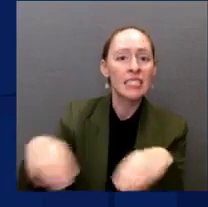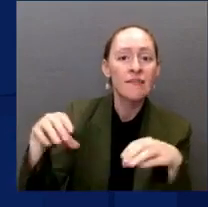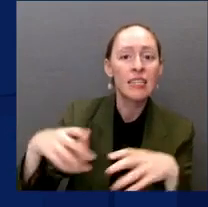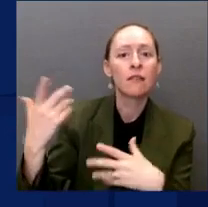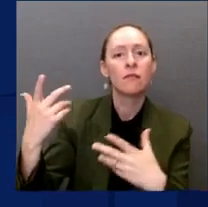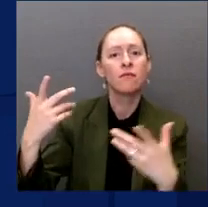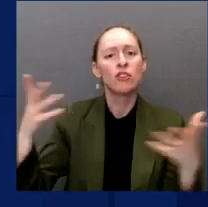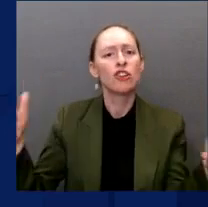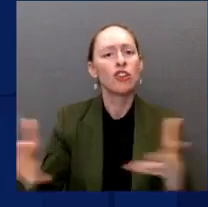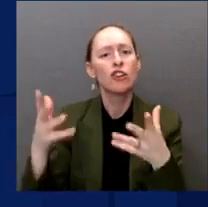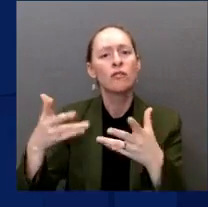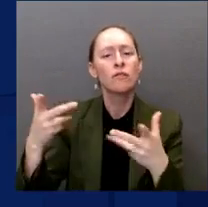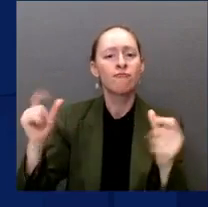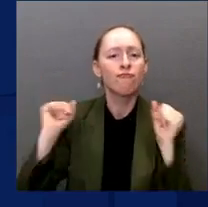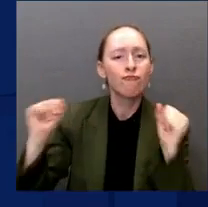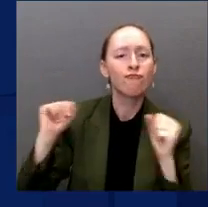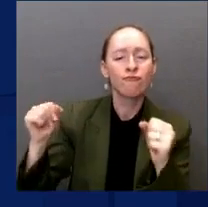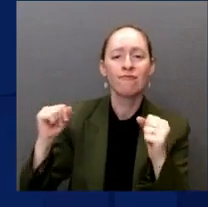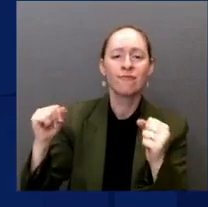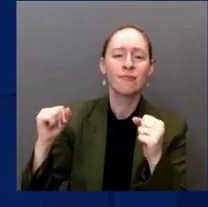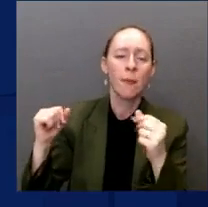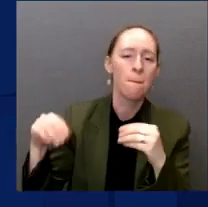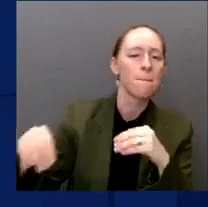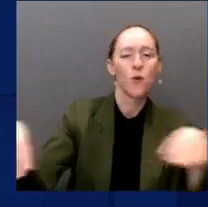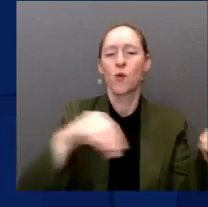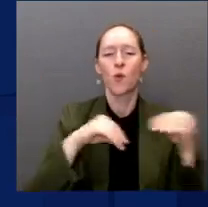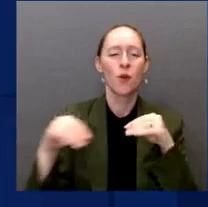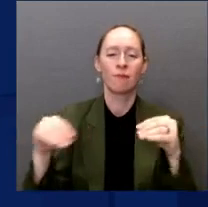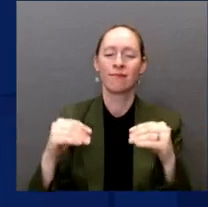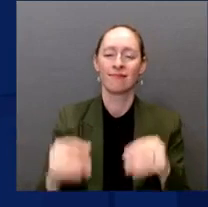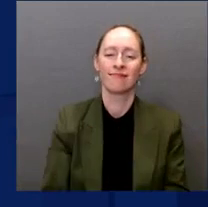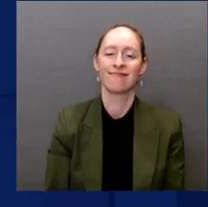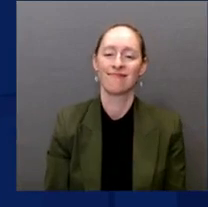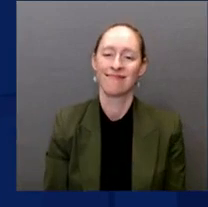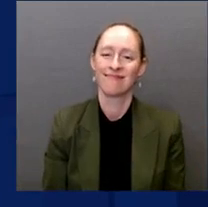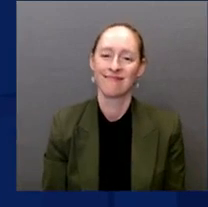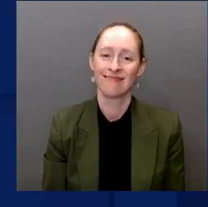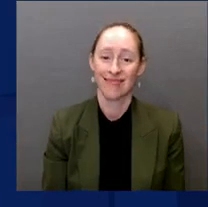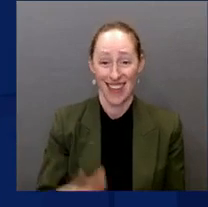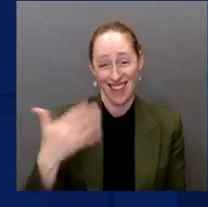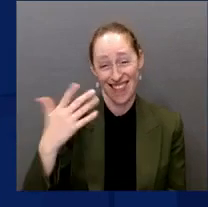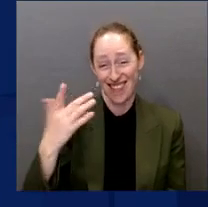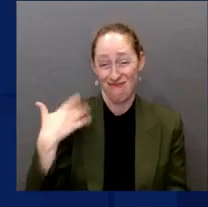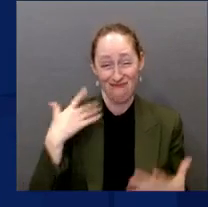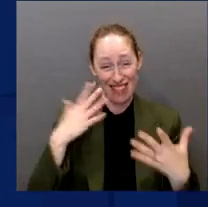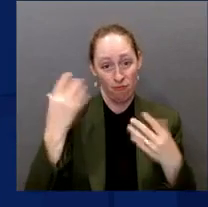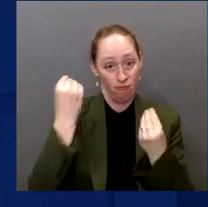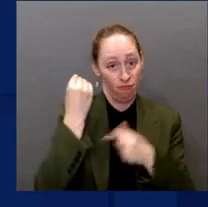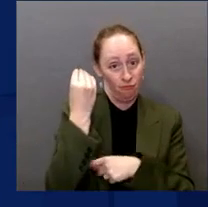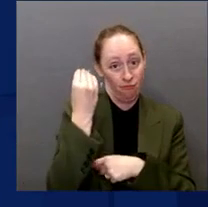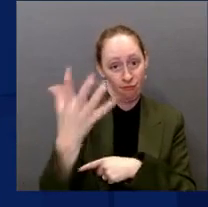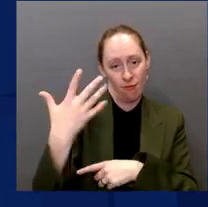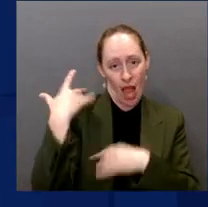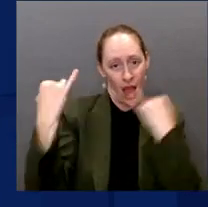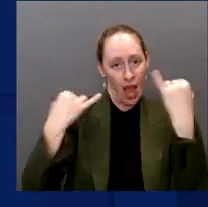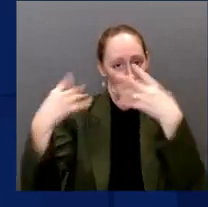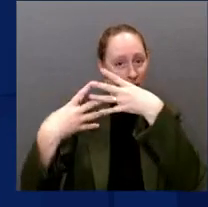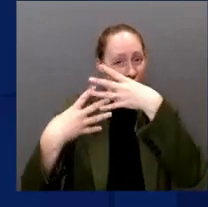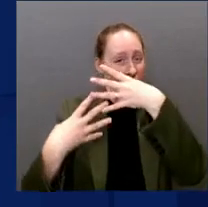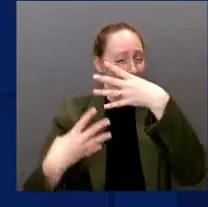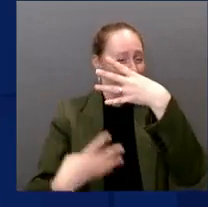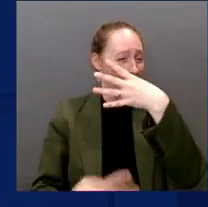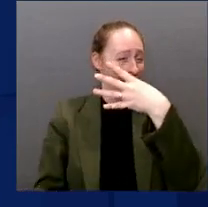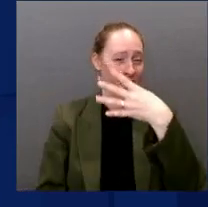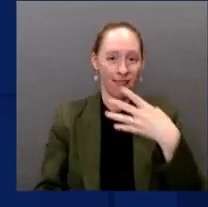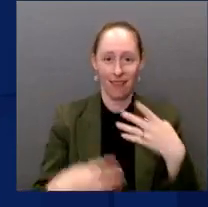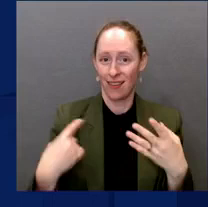children. There's so much more in our strategy and so much more in our imagination, but one thing is clear. Meeting